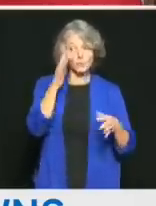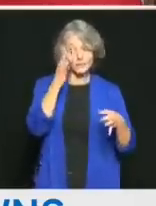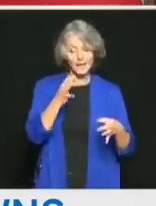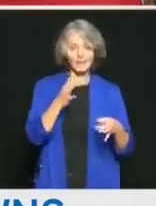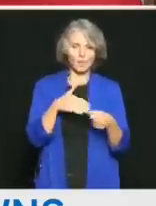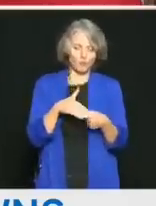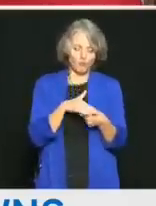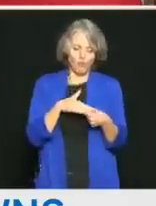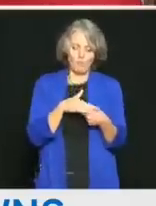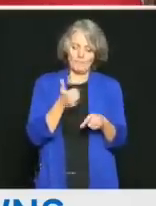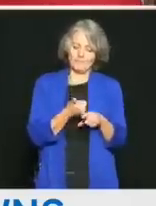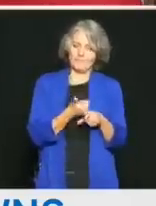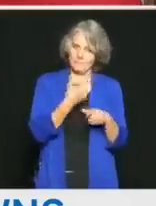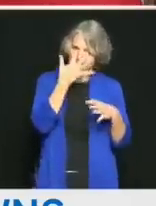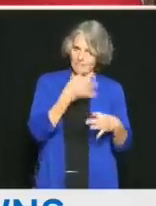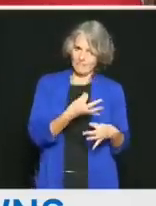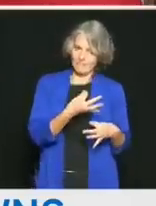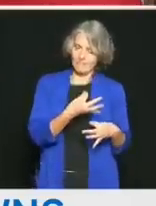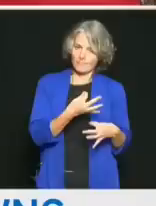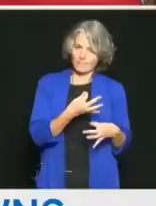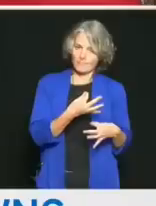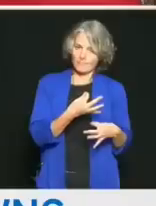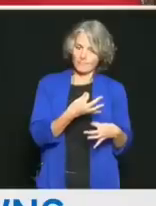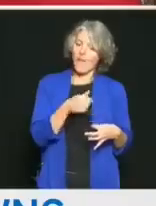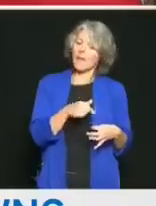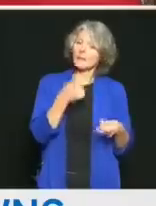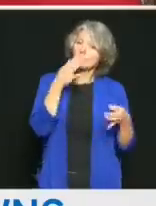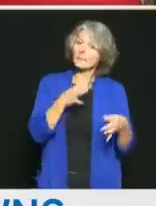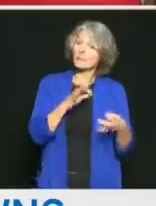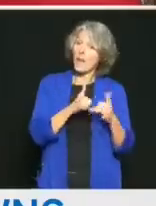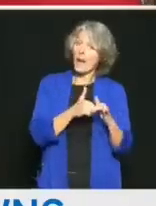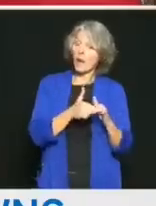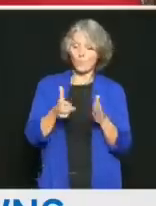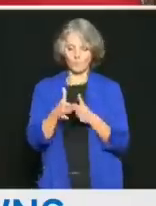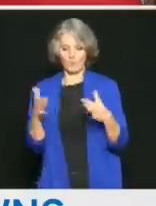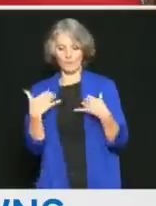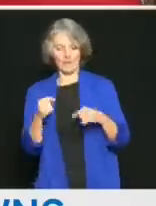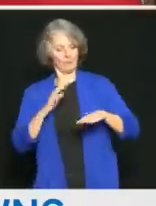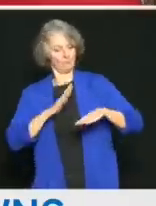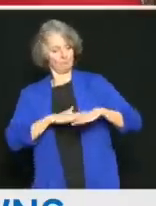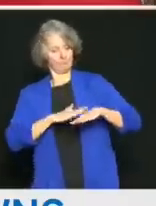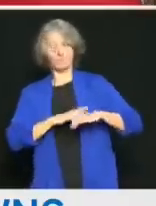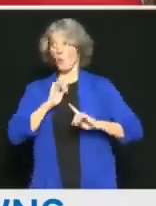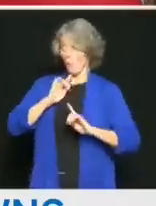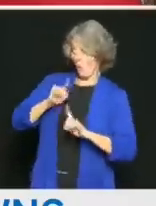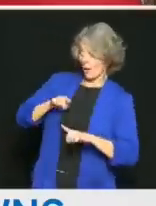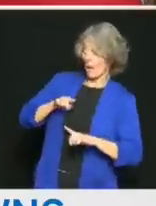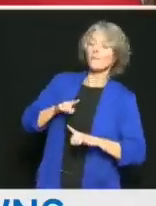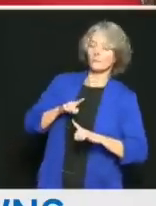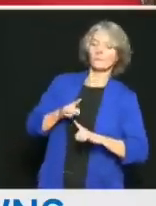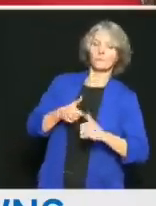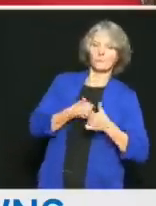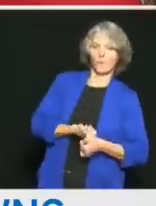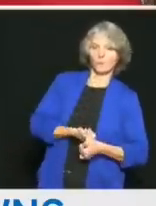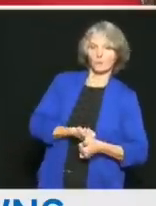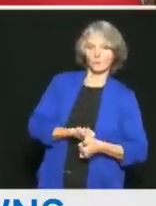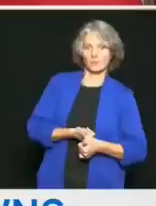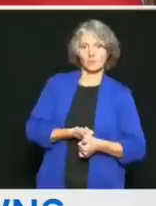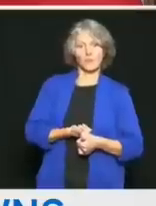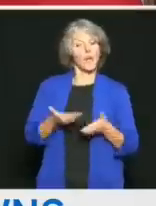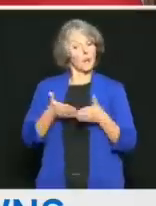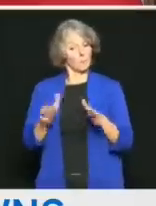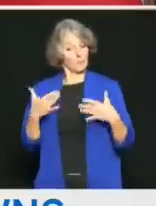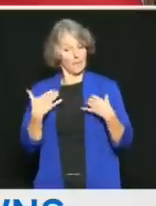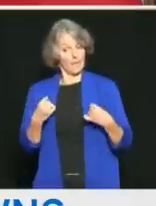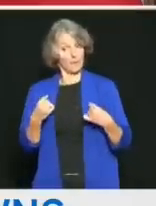and very much on the advice of our public health officials across the country. I have a lot of confidence in our public health